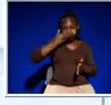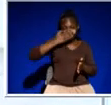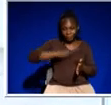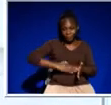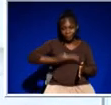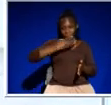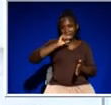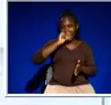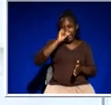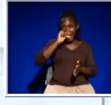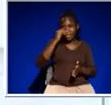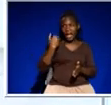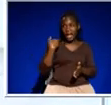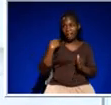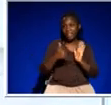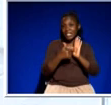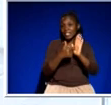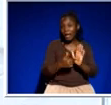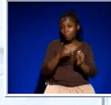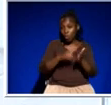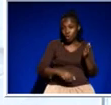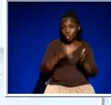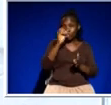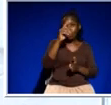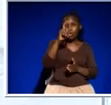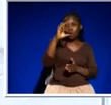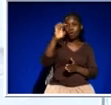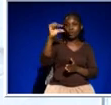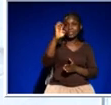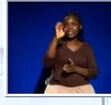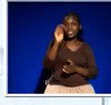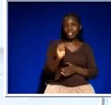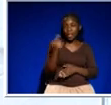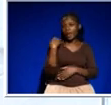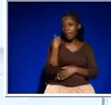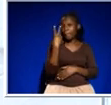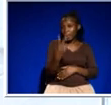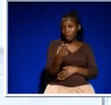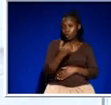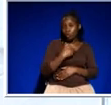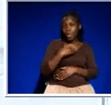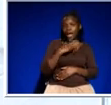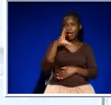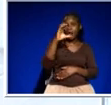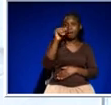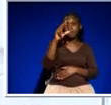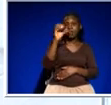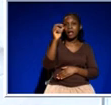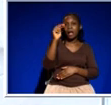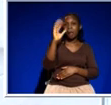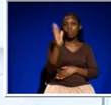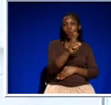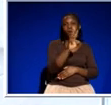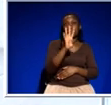gases include oxygen and number two, carbon 4